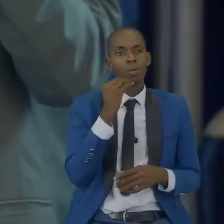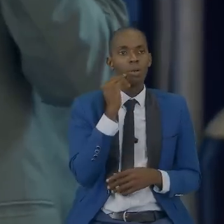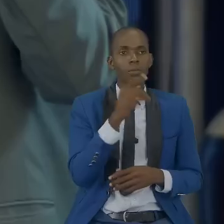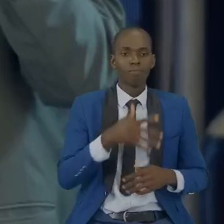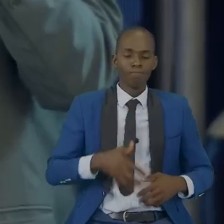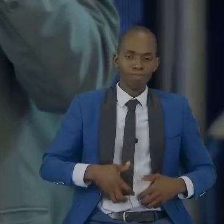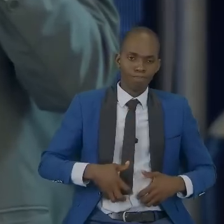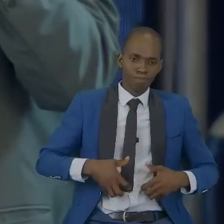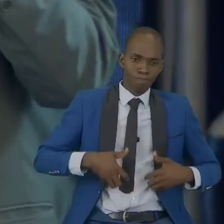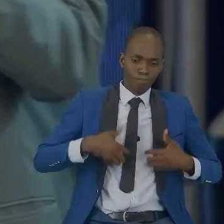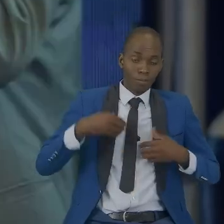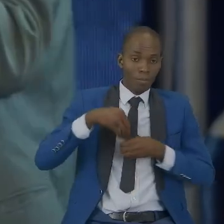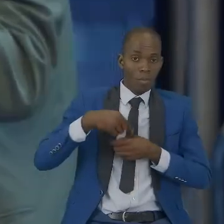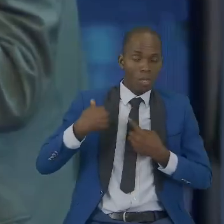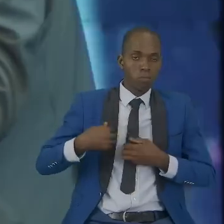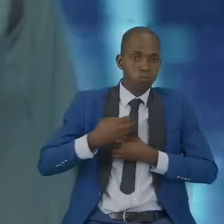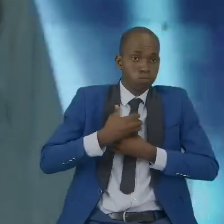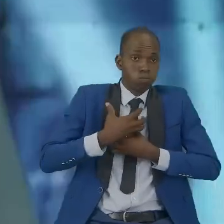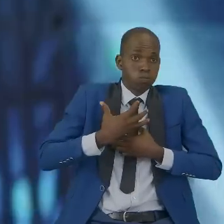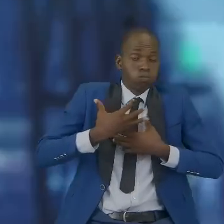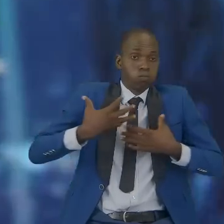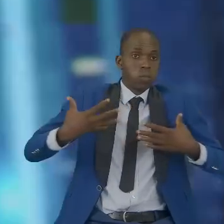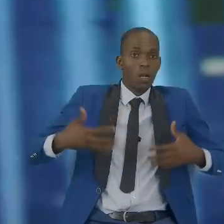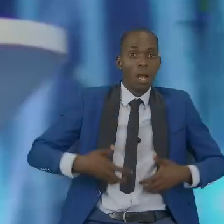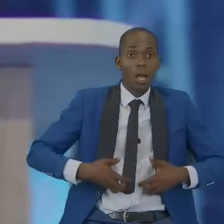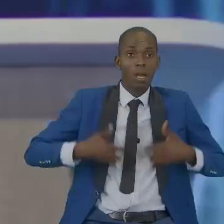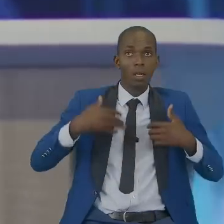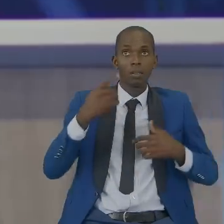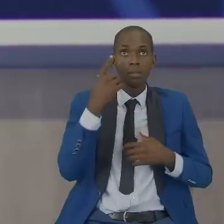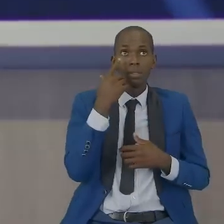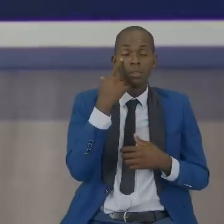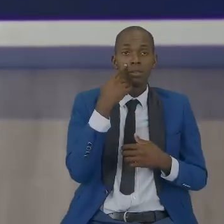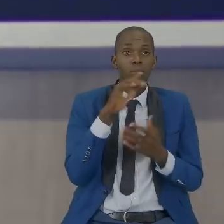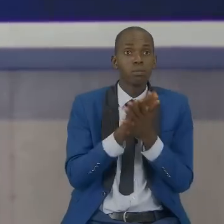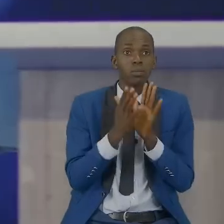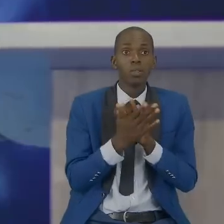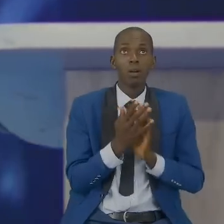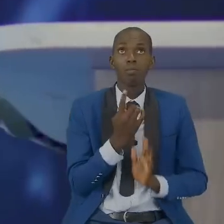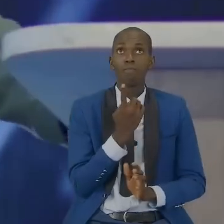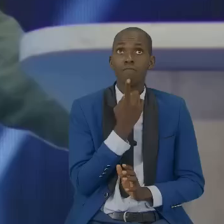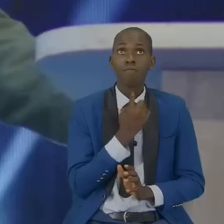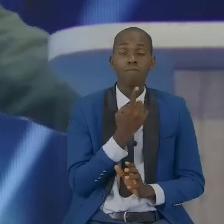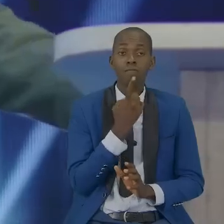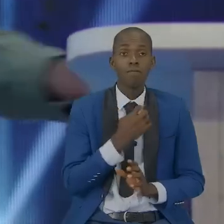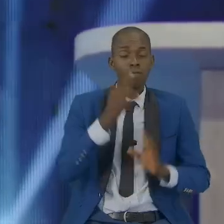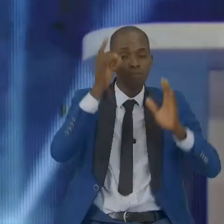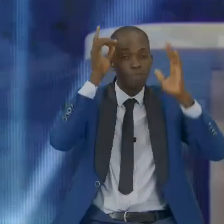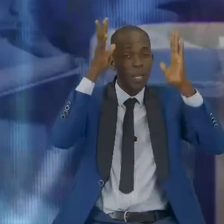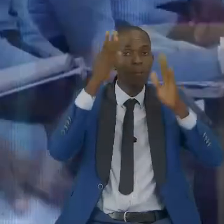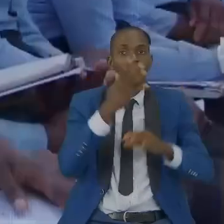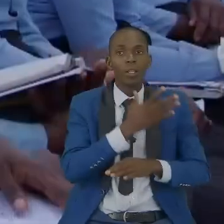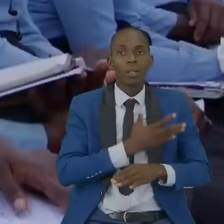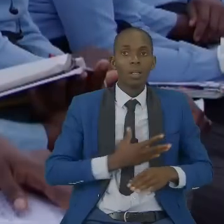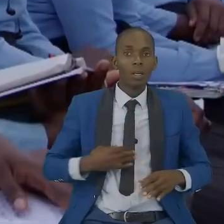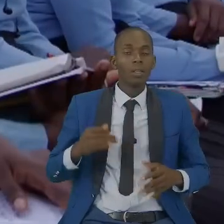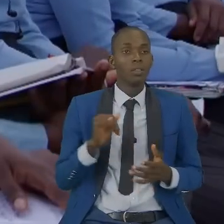then everything is swollen, even your eyeballs are swollen. And then they say, okay, come now. I'm not